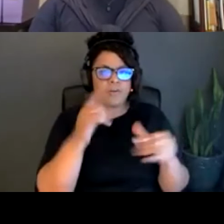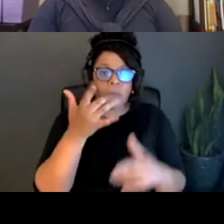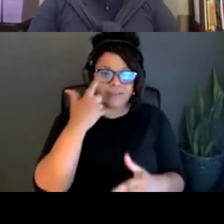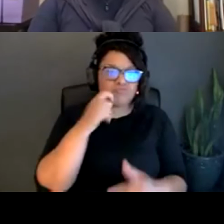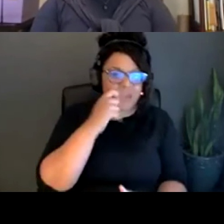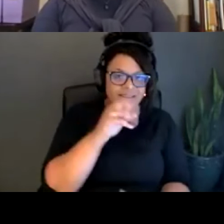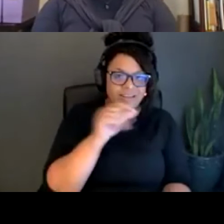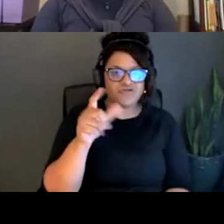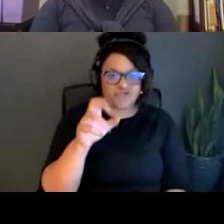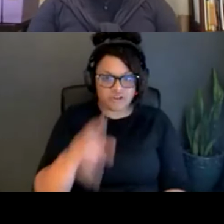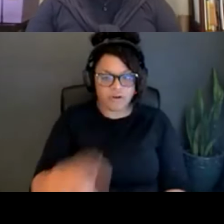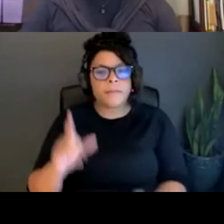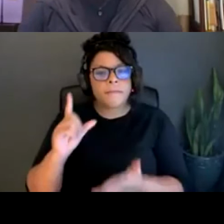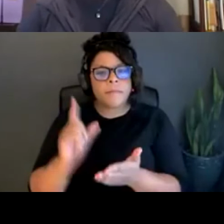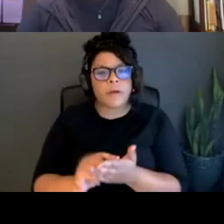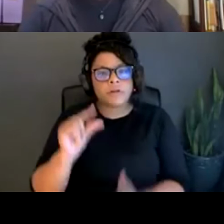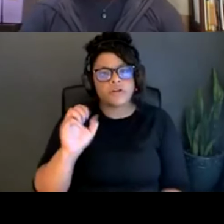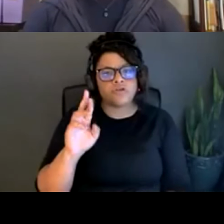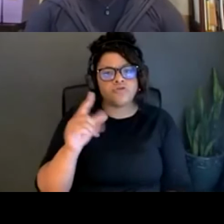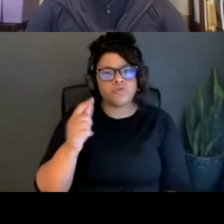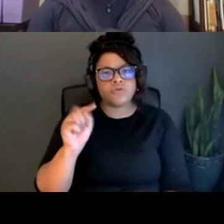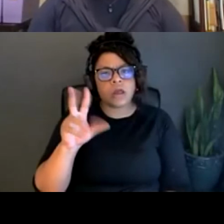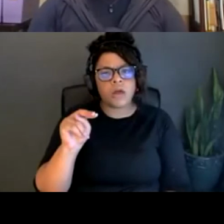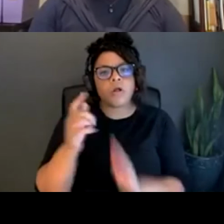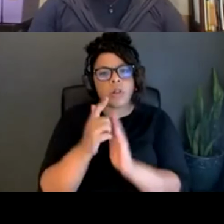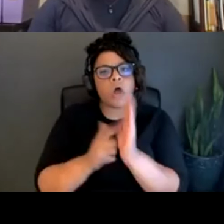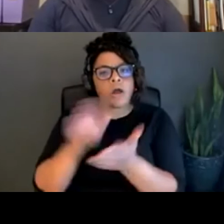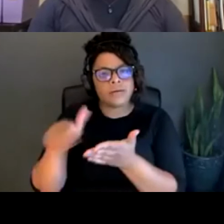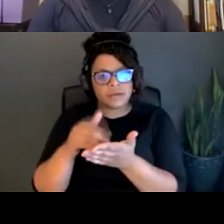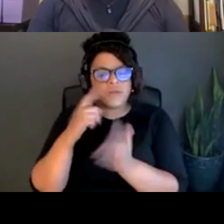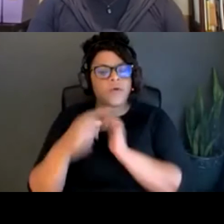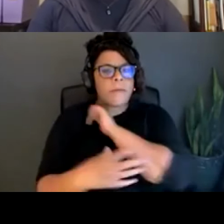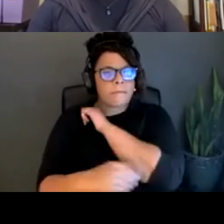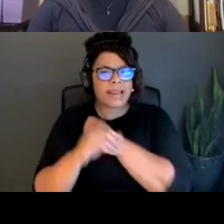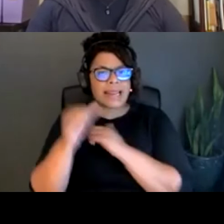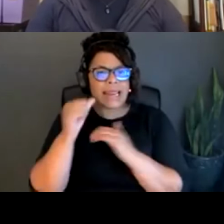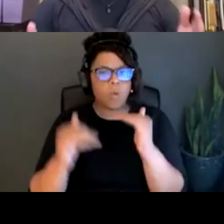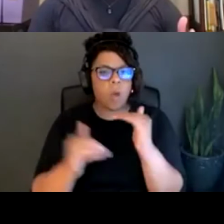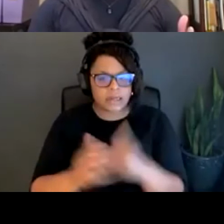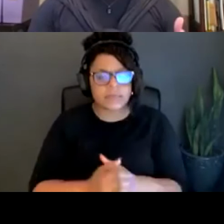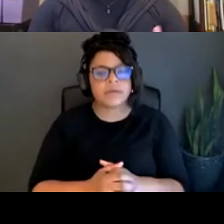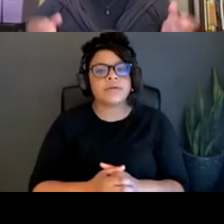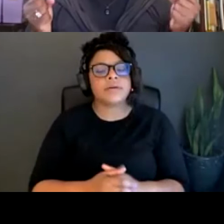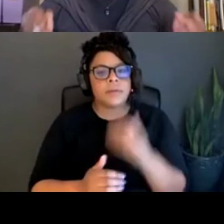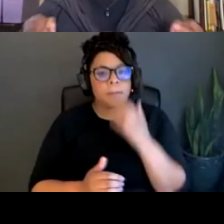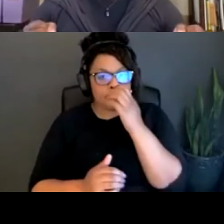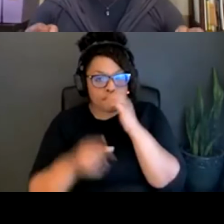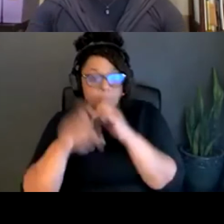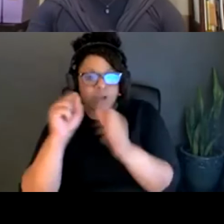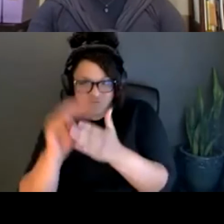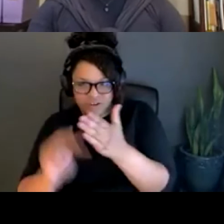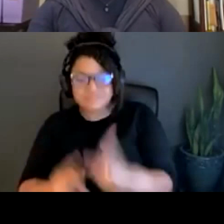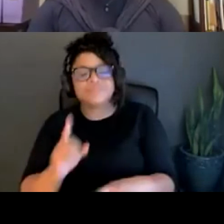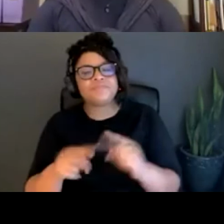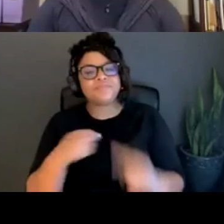published in the Georgetown Law Center on Poverty and Inequality. And so I know that you can certainly read these, but I'm reading